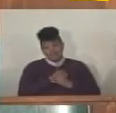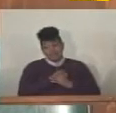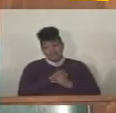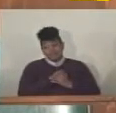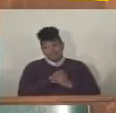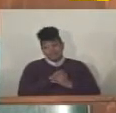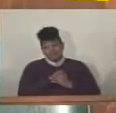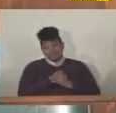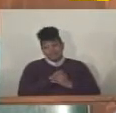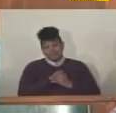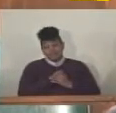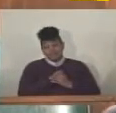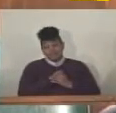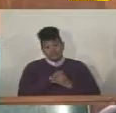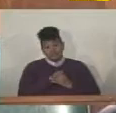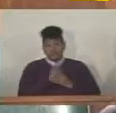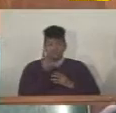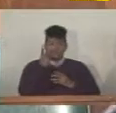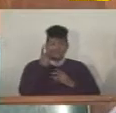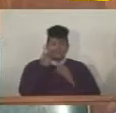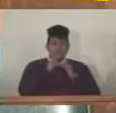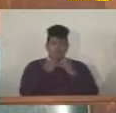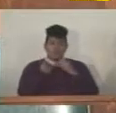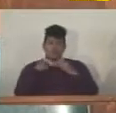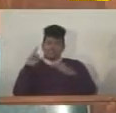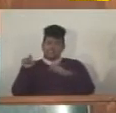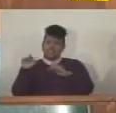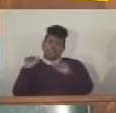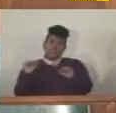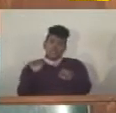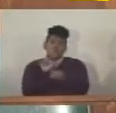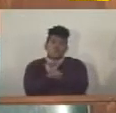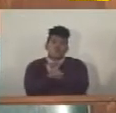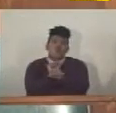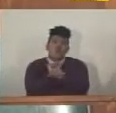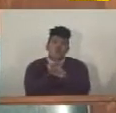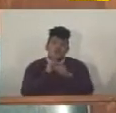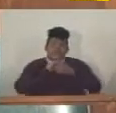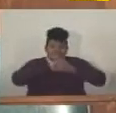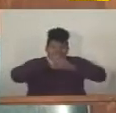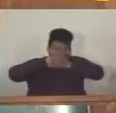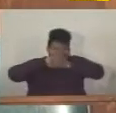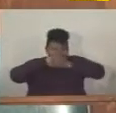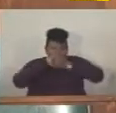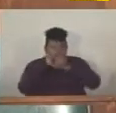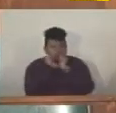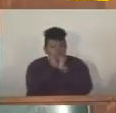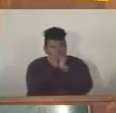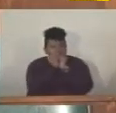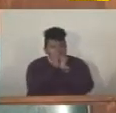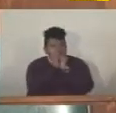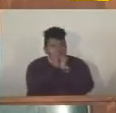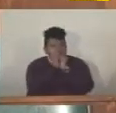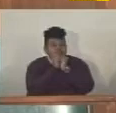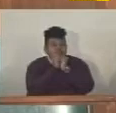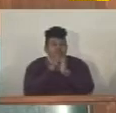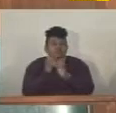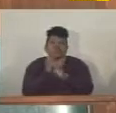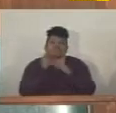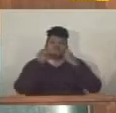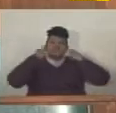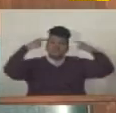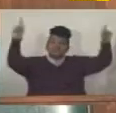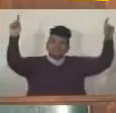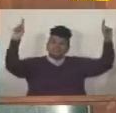So let us see how we can work together to get some